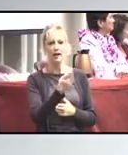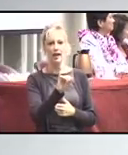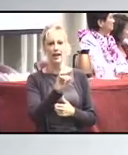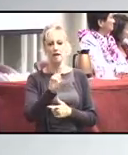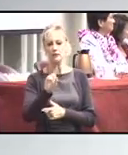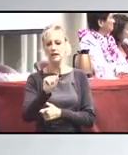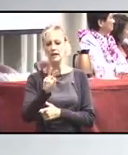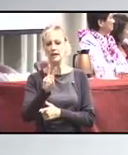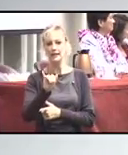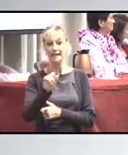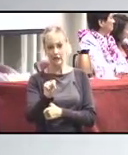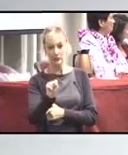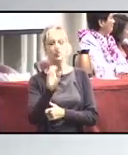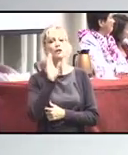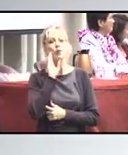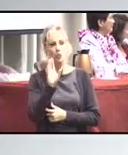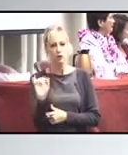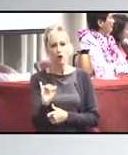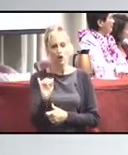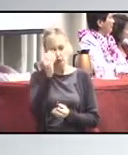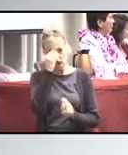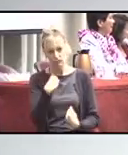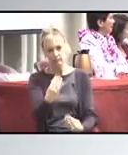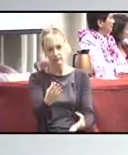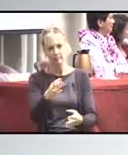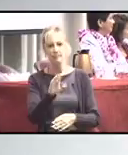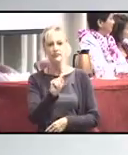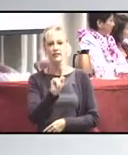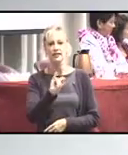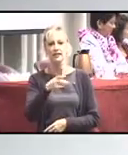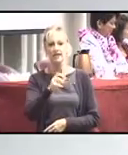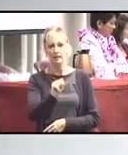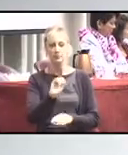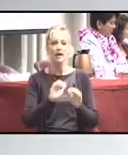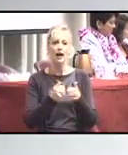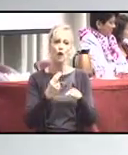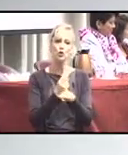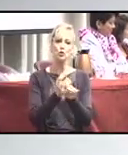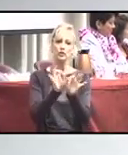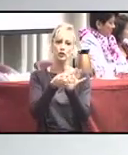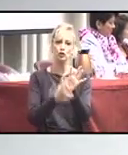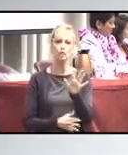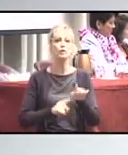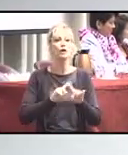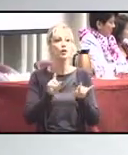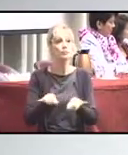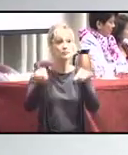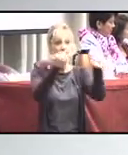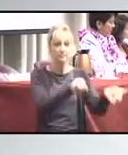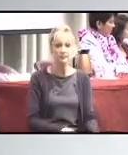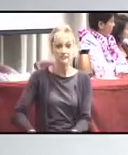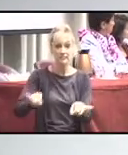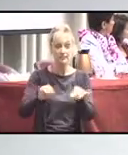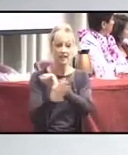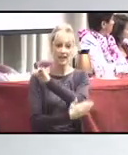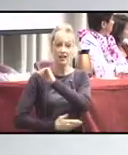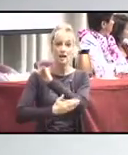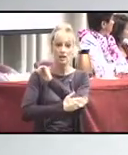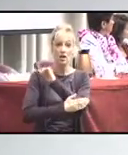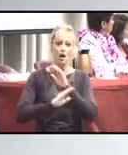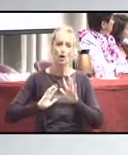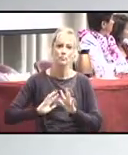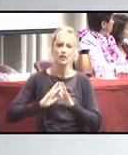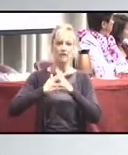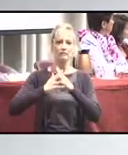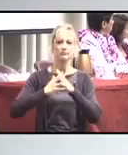talk about, she has some tips to hand out about how to use an interpreter. But standards in the country are being formed,